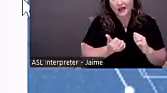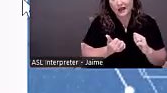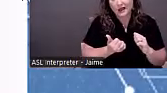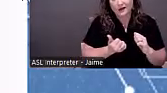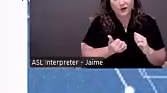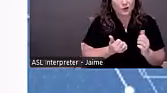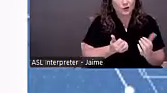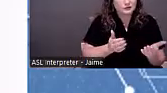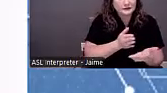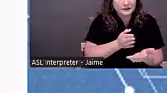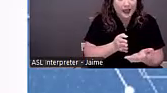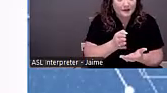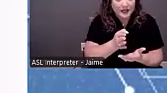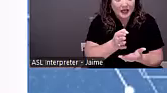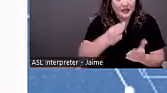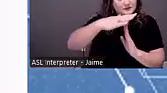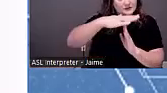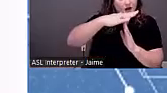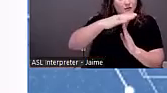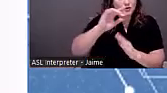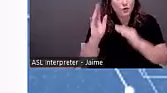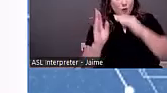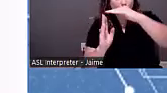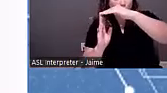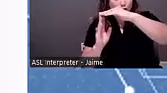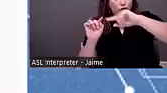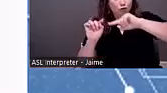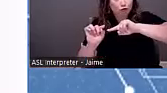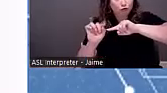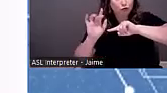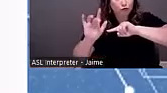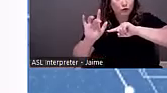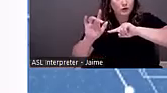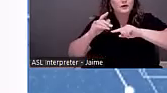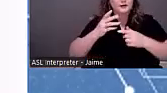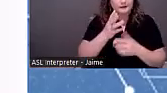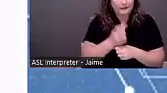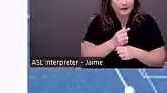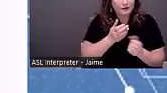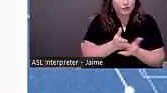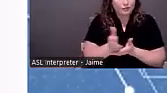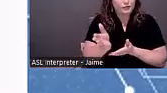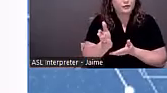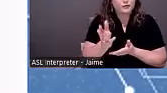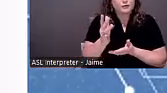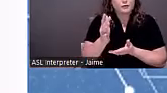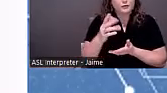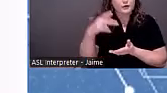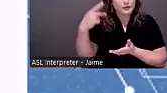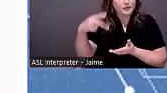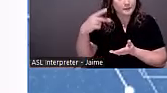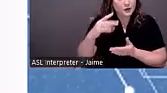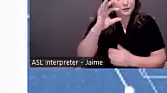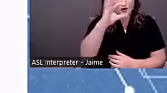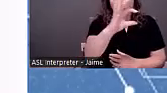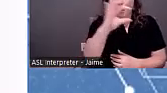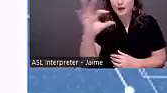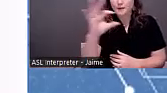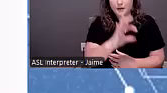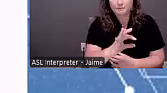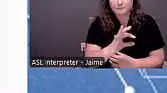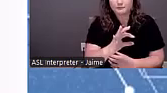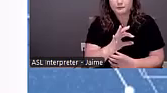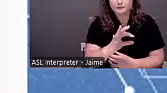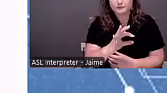corner, and getting through the purple markers, you get to see what each